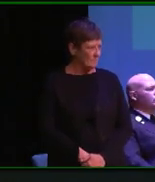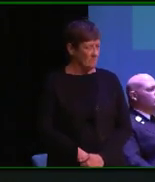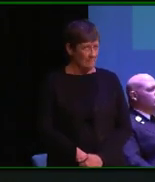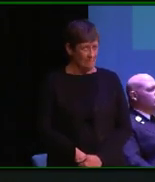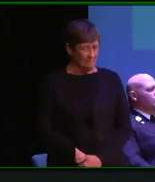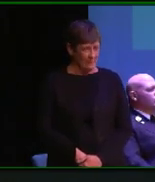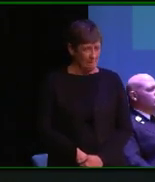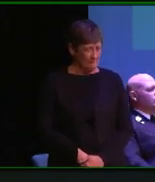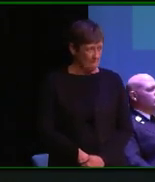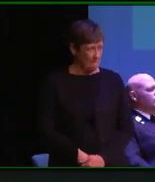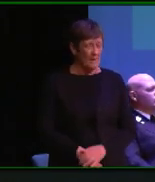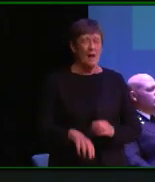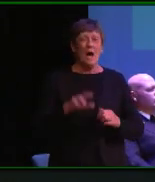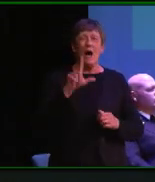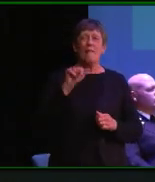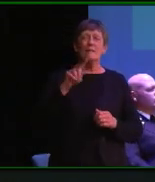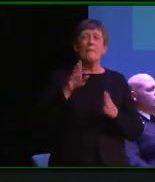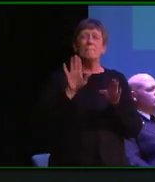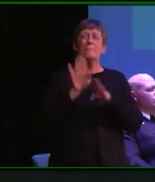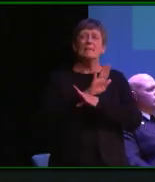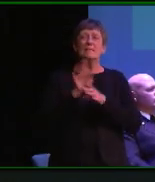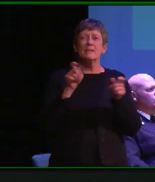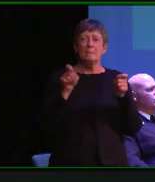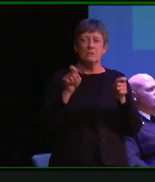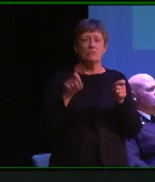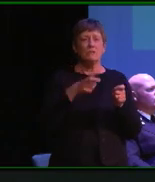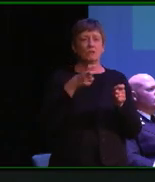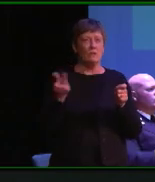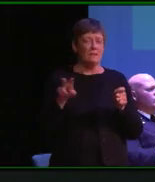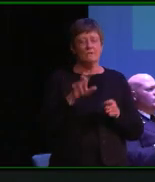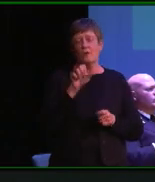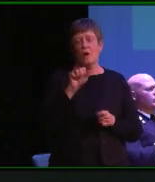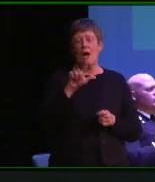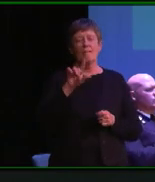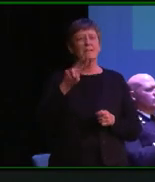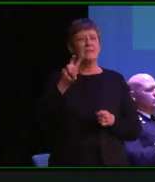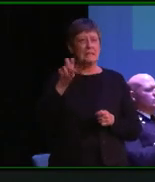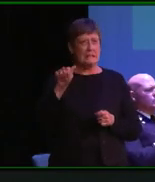Ali C. Nowicki, Business Administration Transfer.